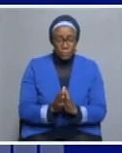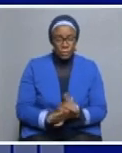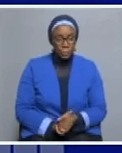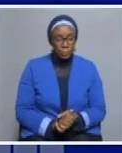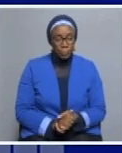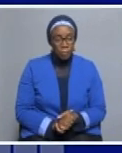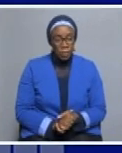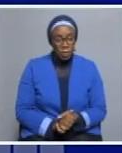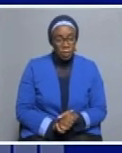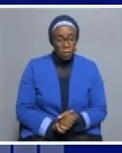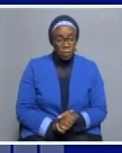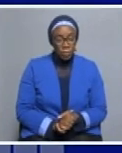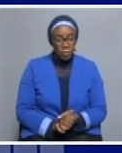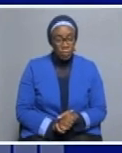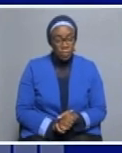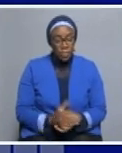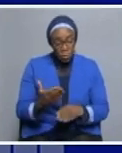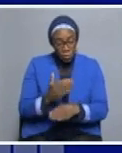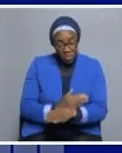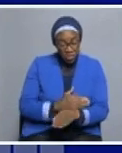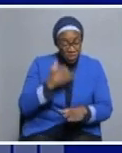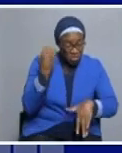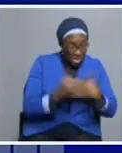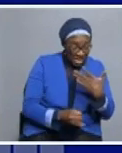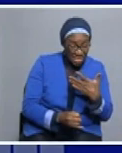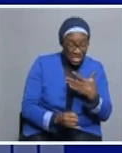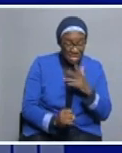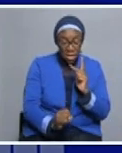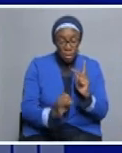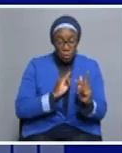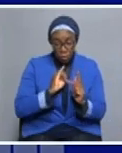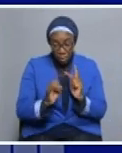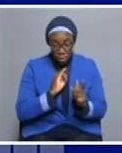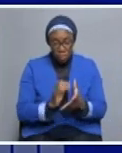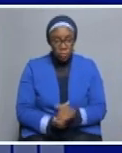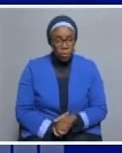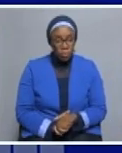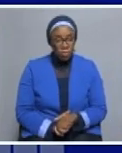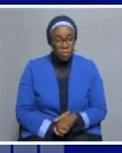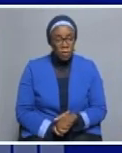just conclude before we end the interview, is the controversy around the